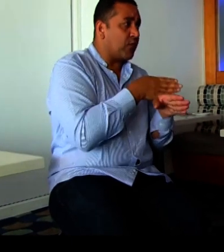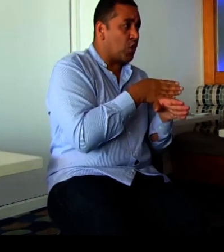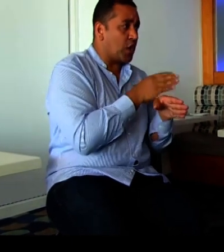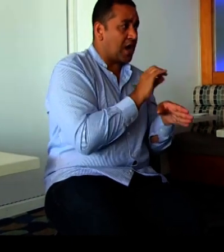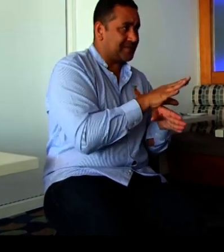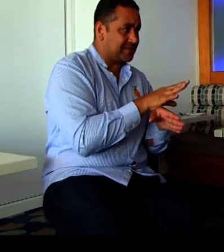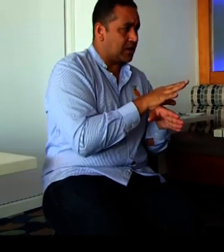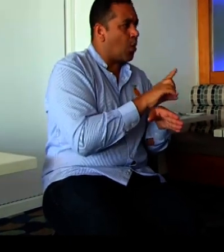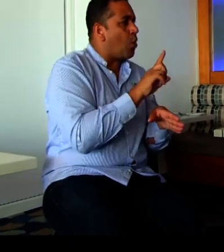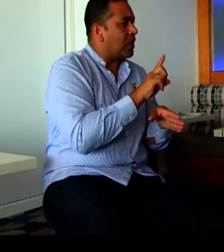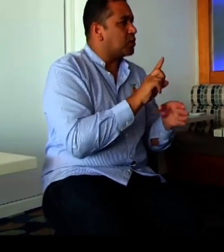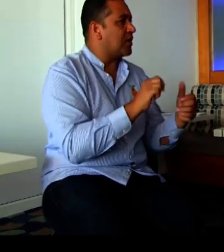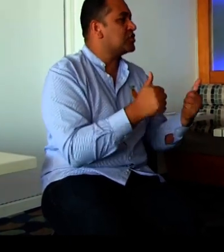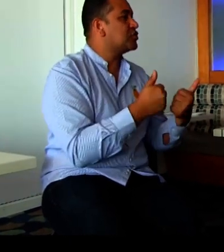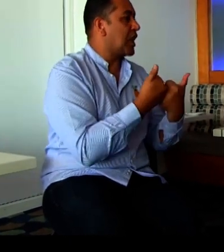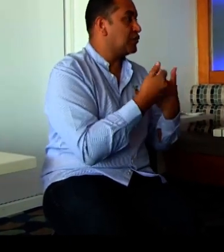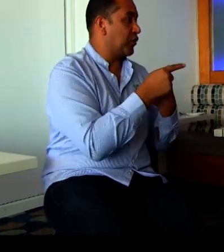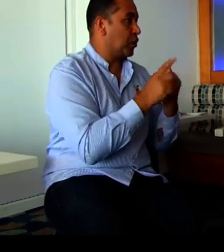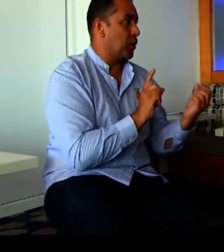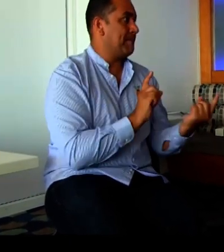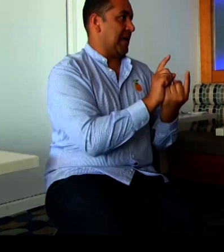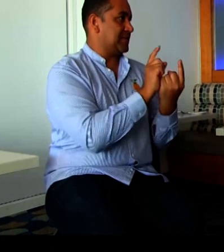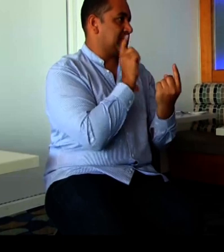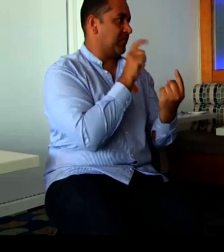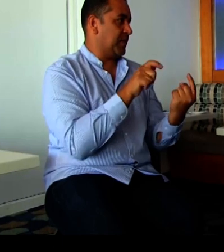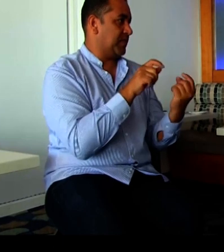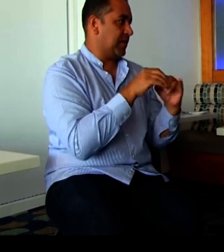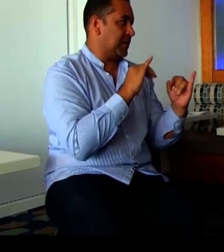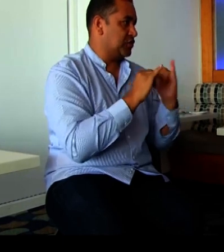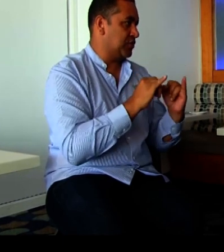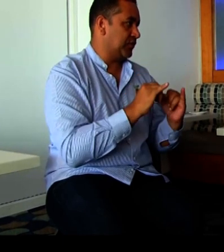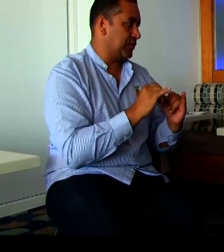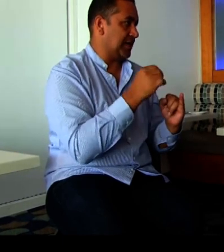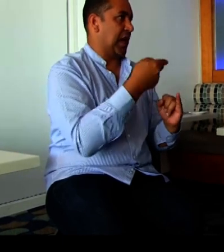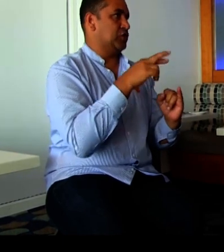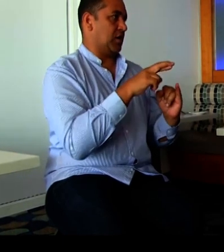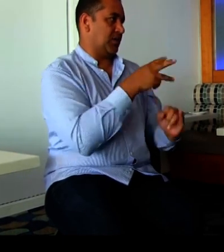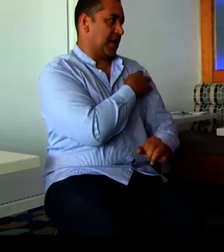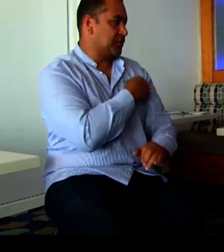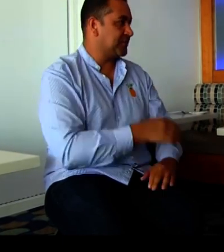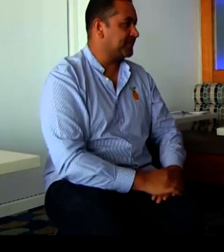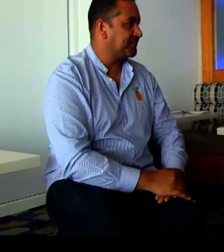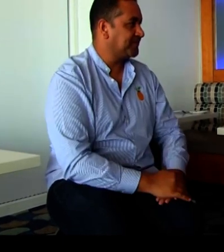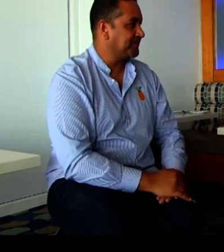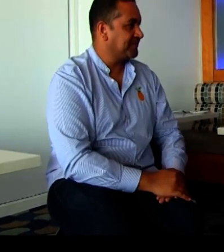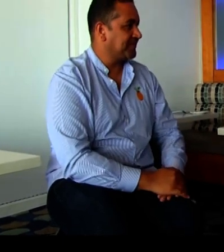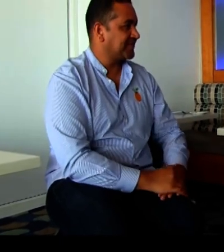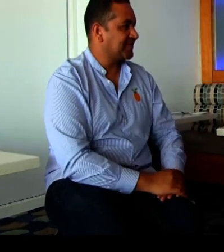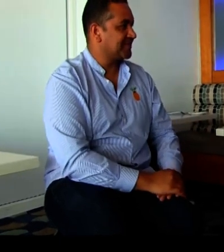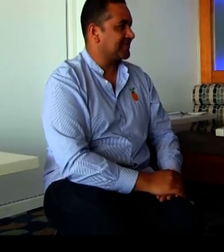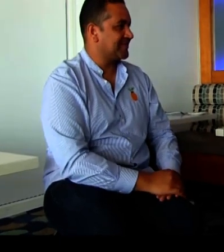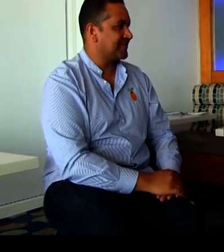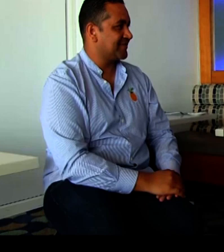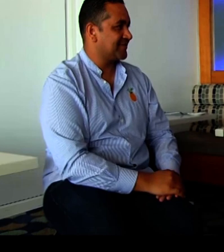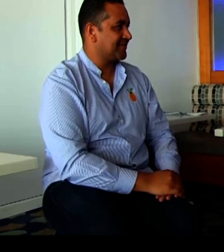Before you answer, also, what challenges did you face in encountering Deaf staff as an HR manager,